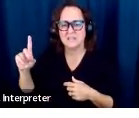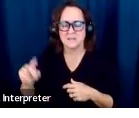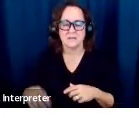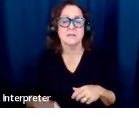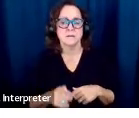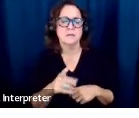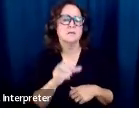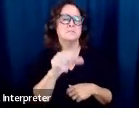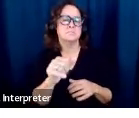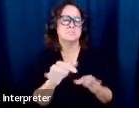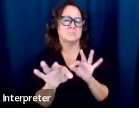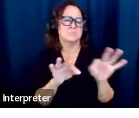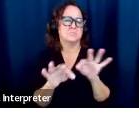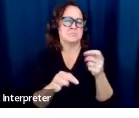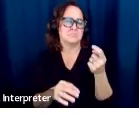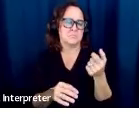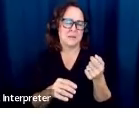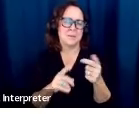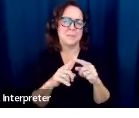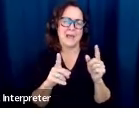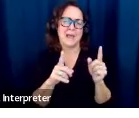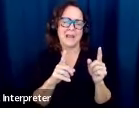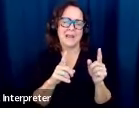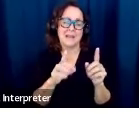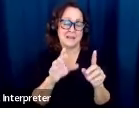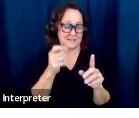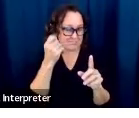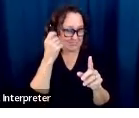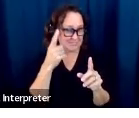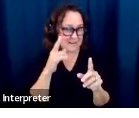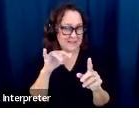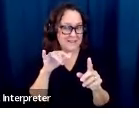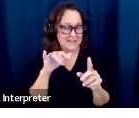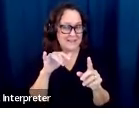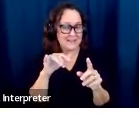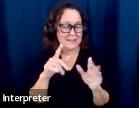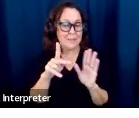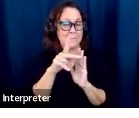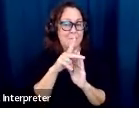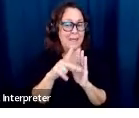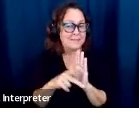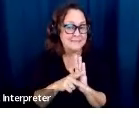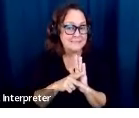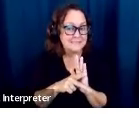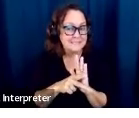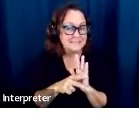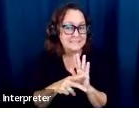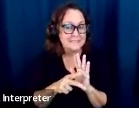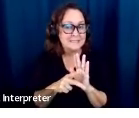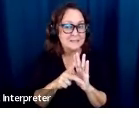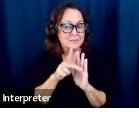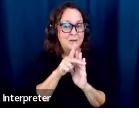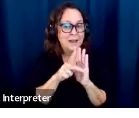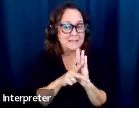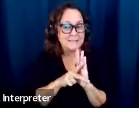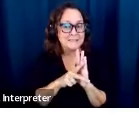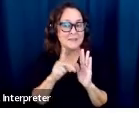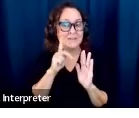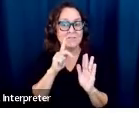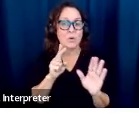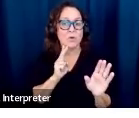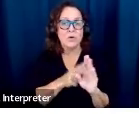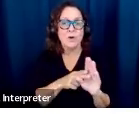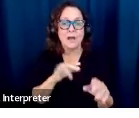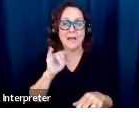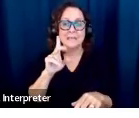can shed a little bit of light on this, but I do want to just flag that the kind of policy questions in terms of getting on to the